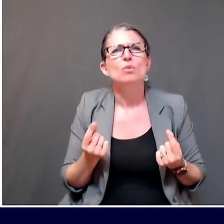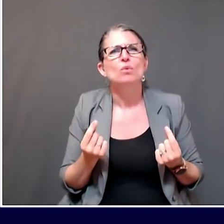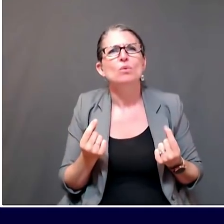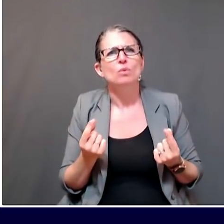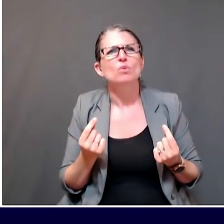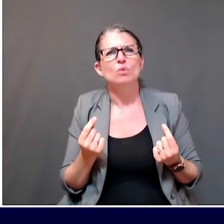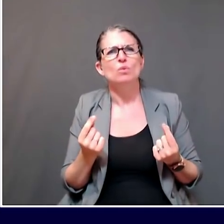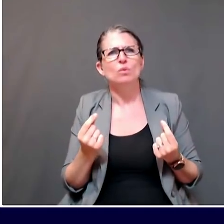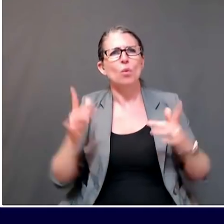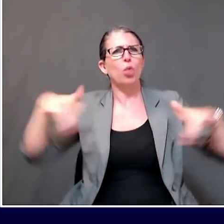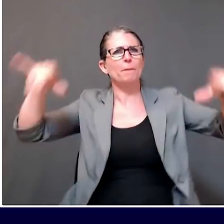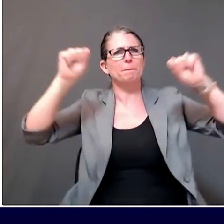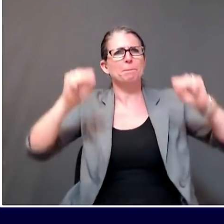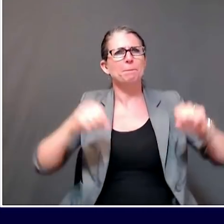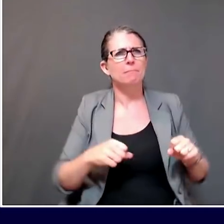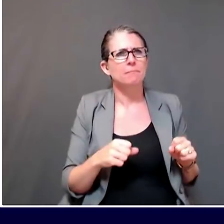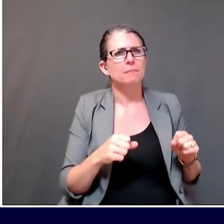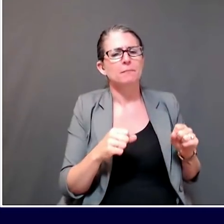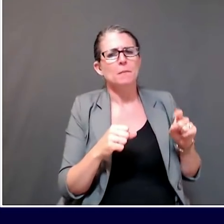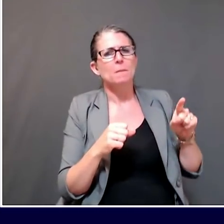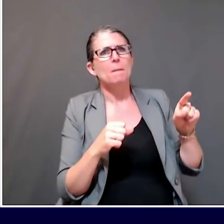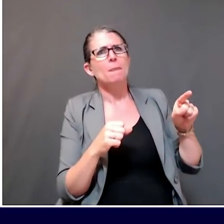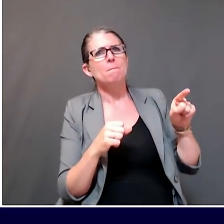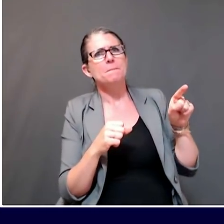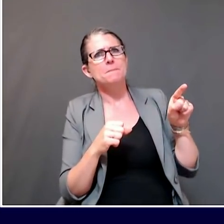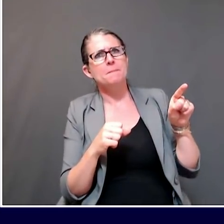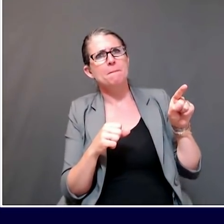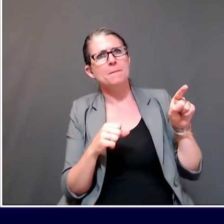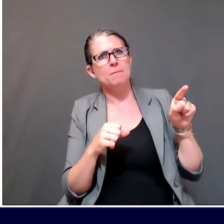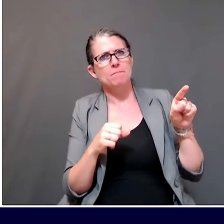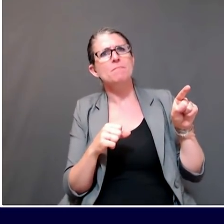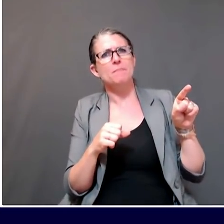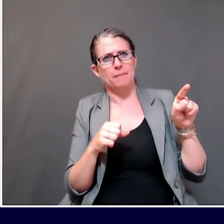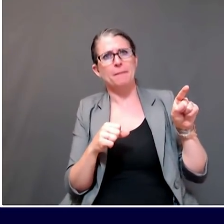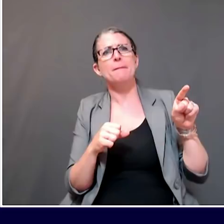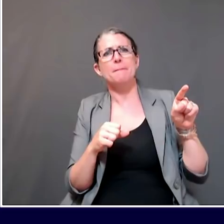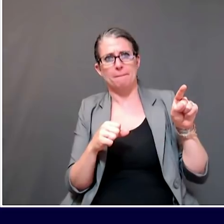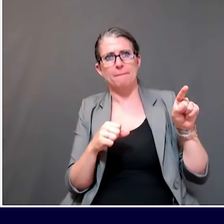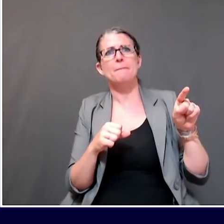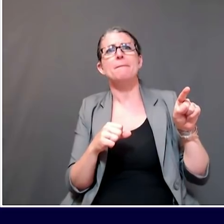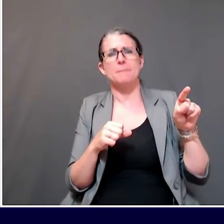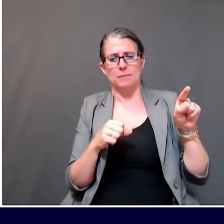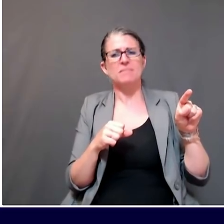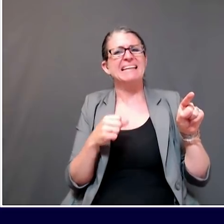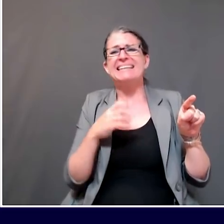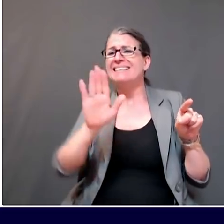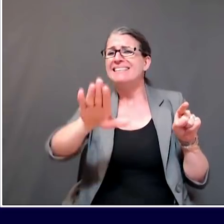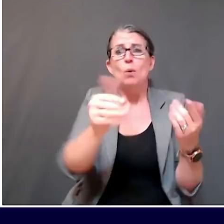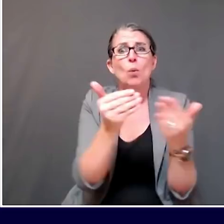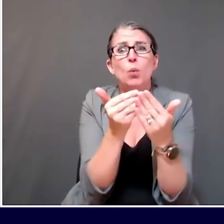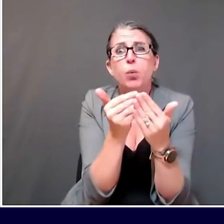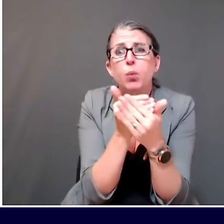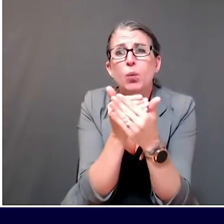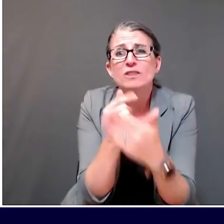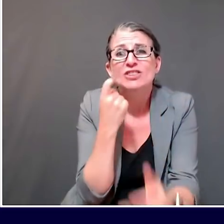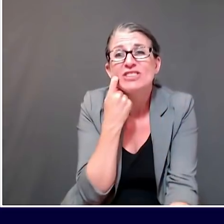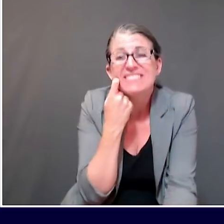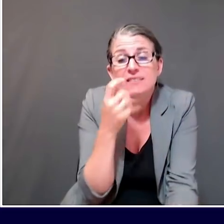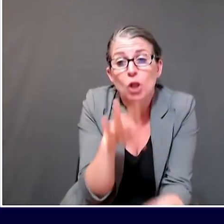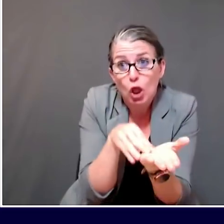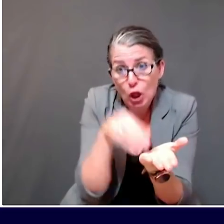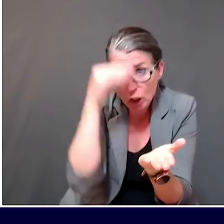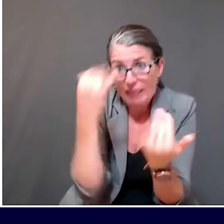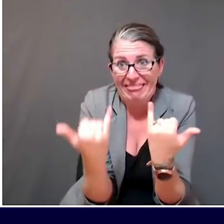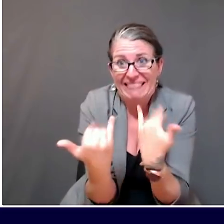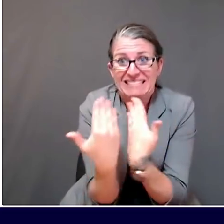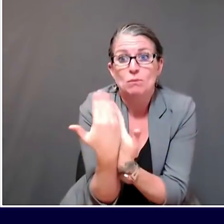We've just opened the investigation this morning, so we're still starting the process of working with Walmart to determine